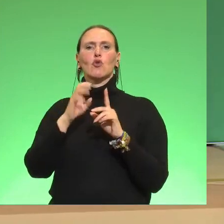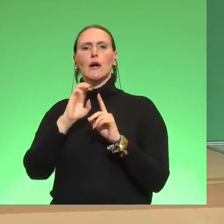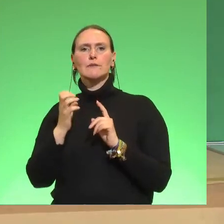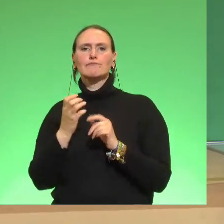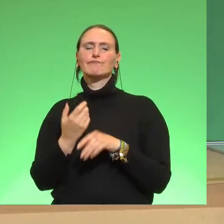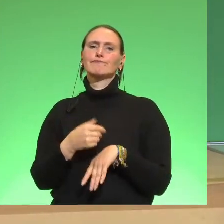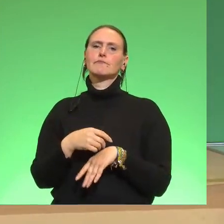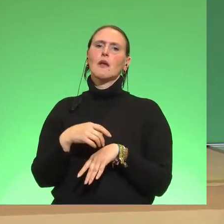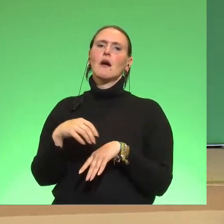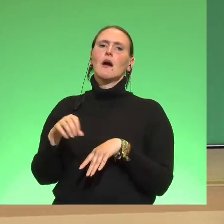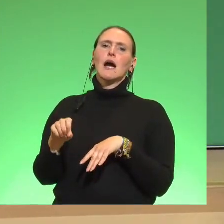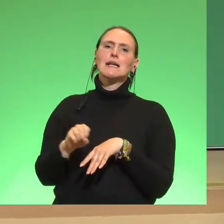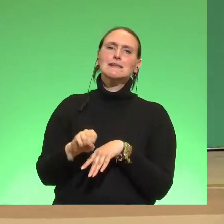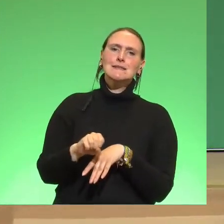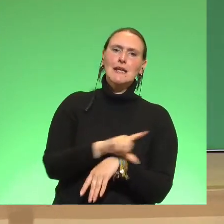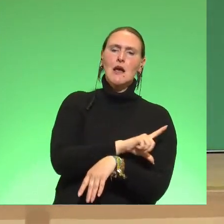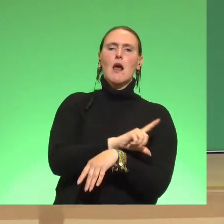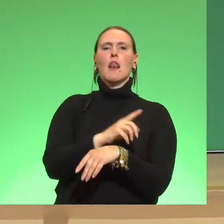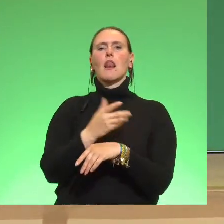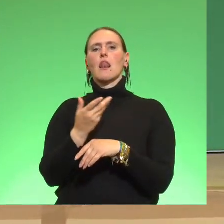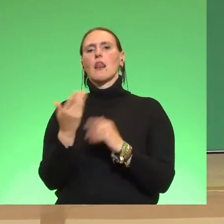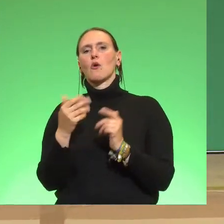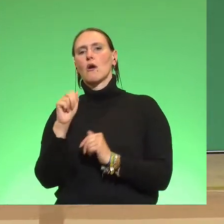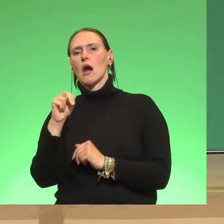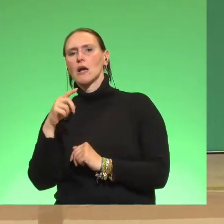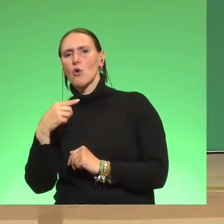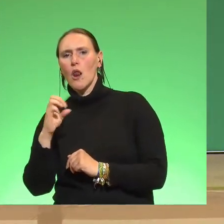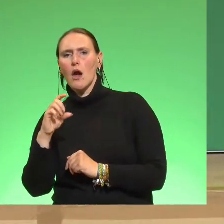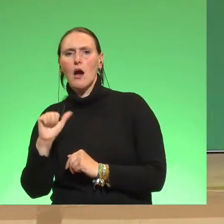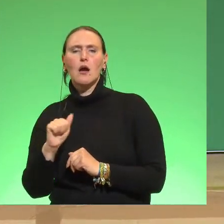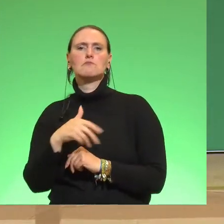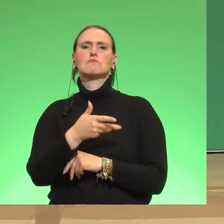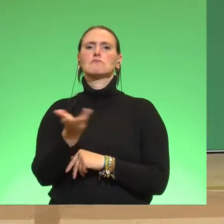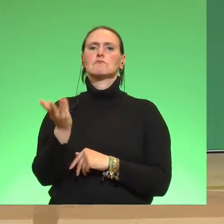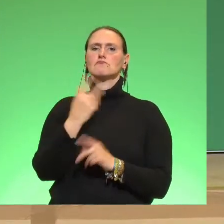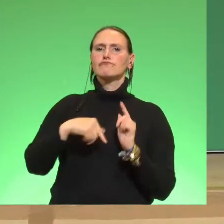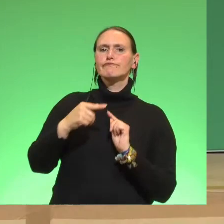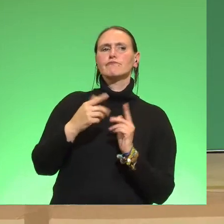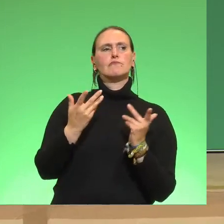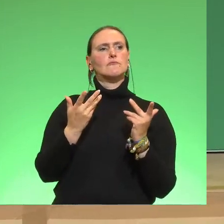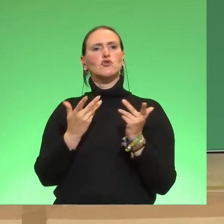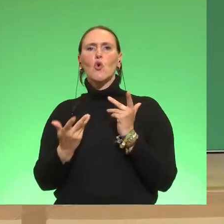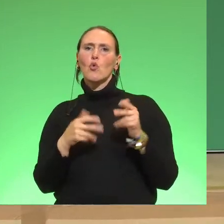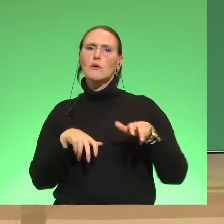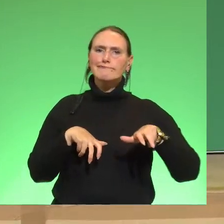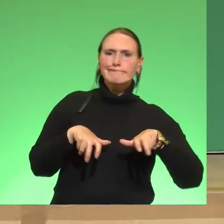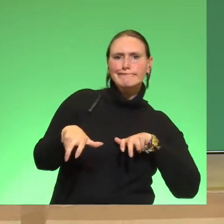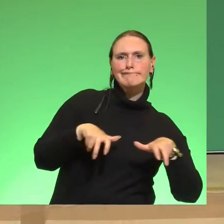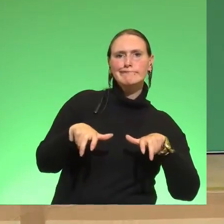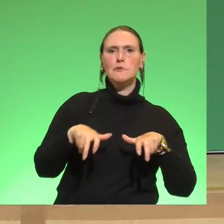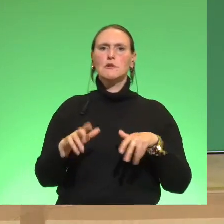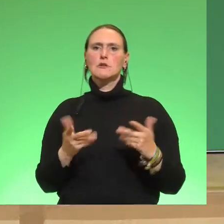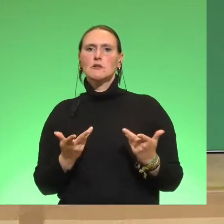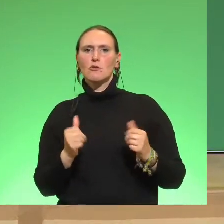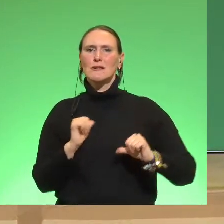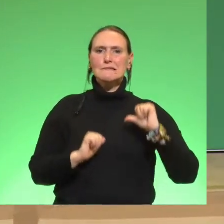or Ulonga in Angola. It's a strategic way to stay out of the struggle of holding power over